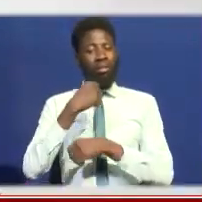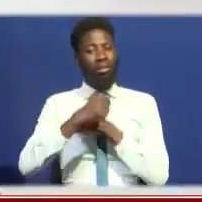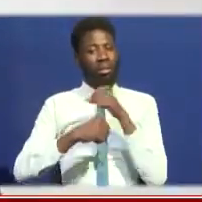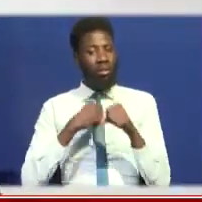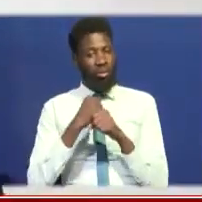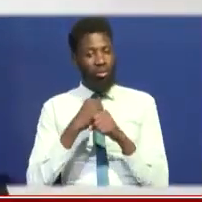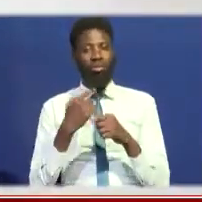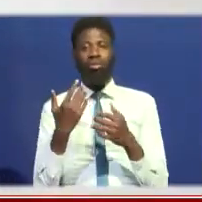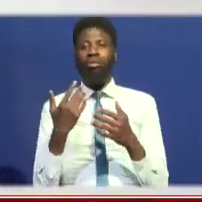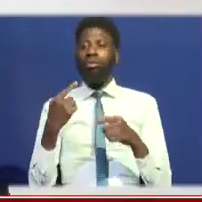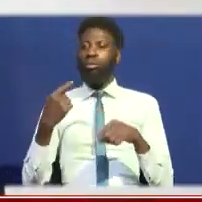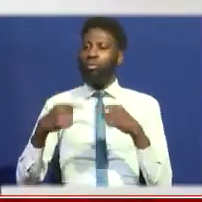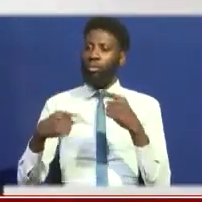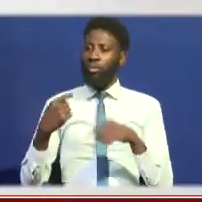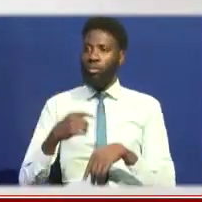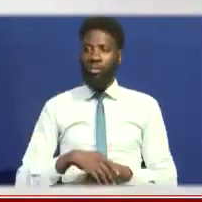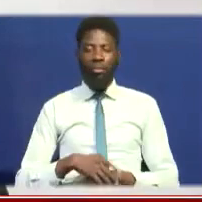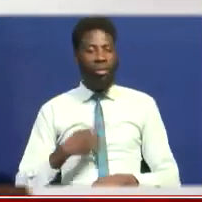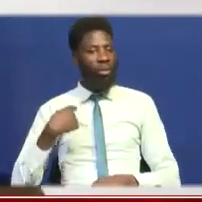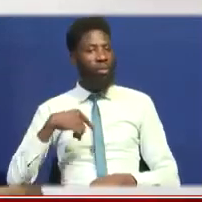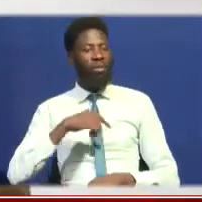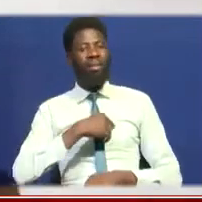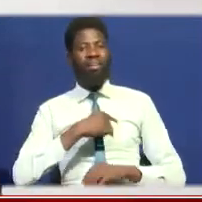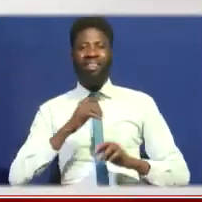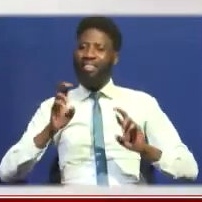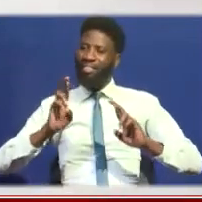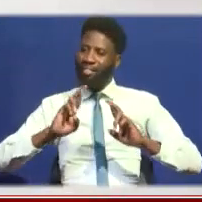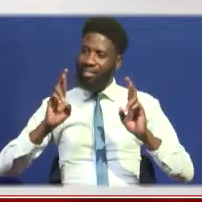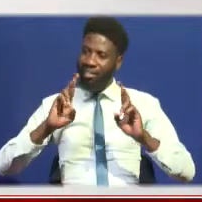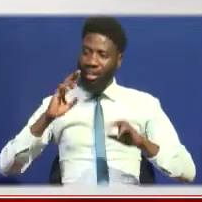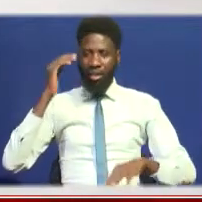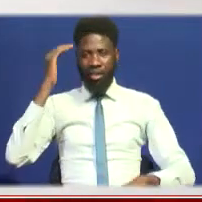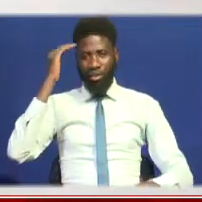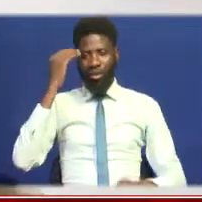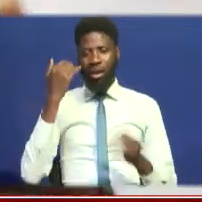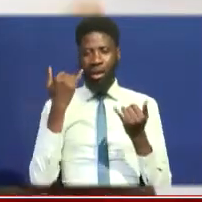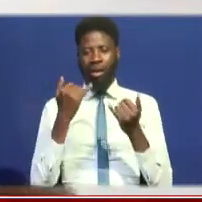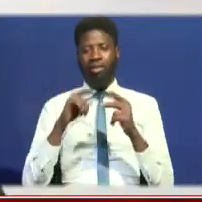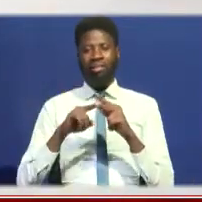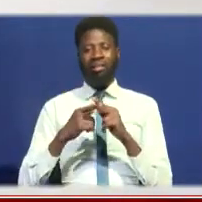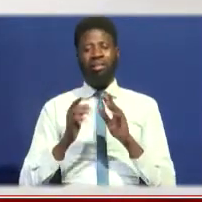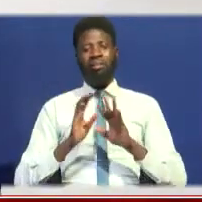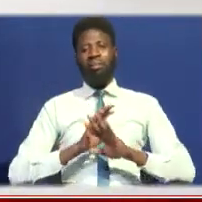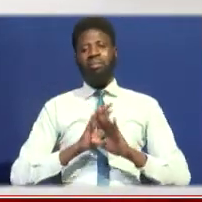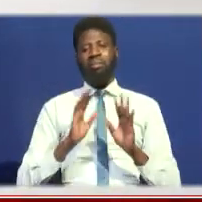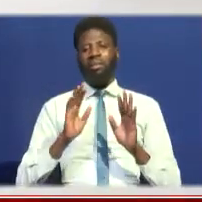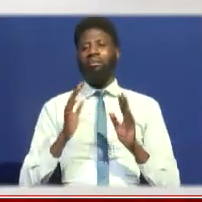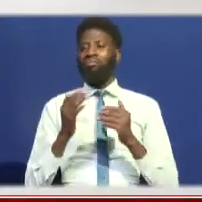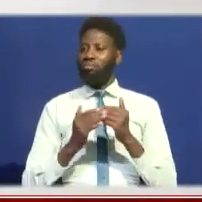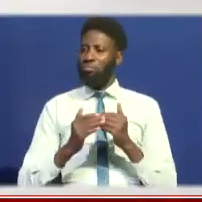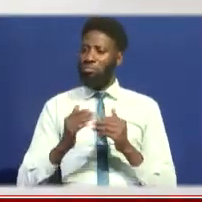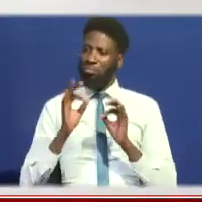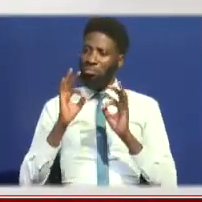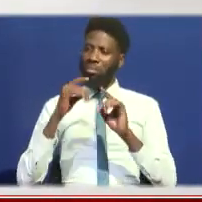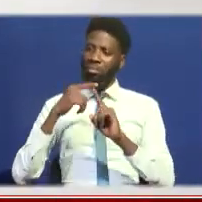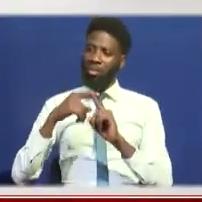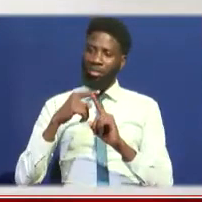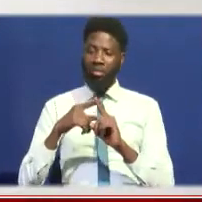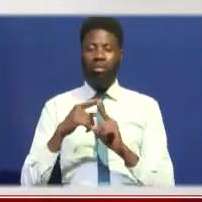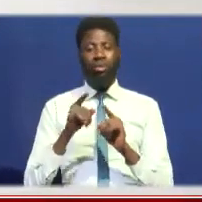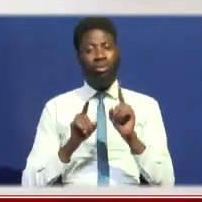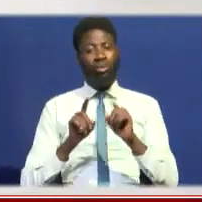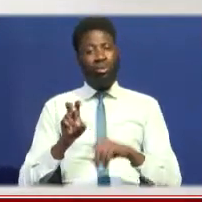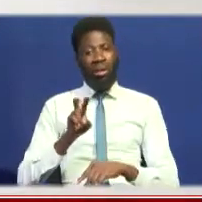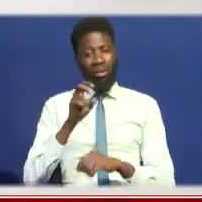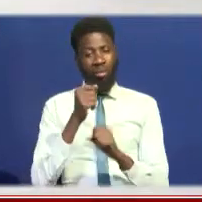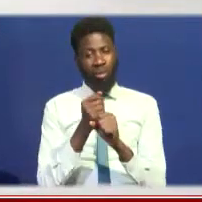event. So we are ready for them, and we know that this is just a beginning of great things to come. And why is tourism performing in this